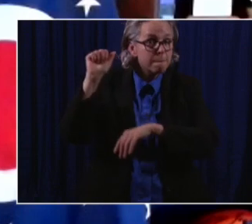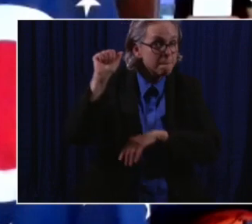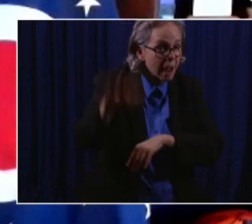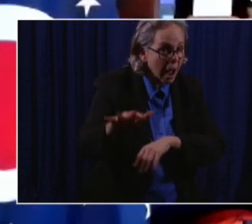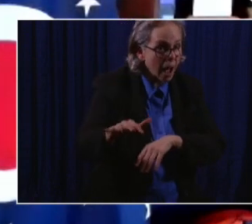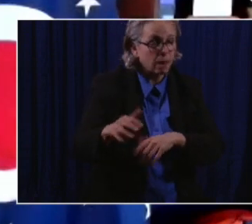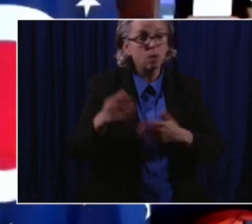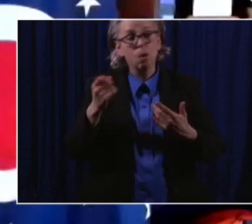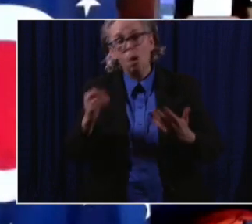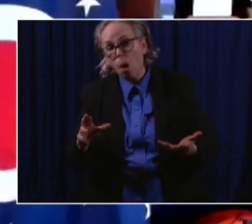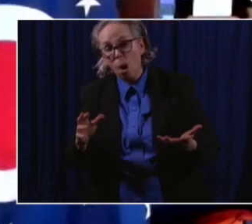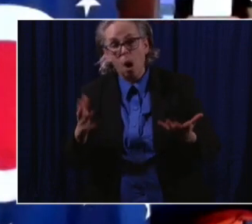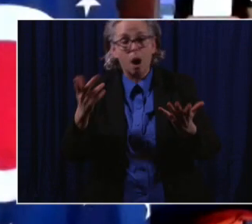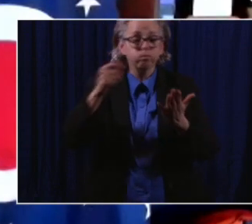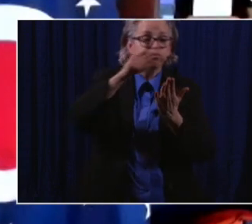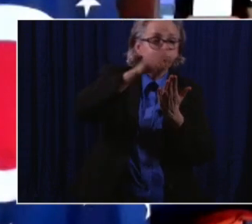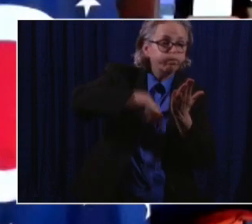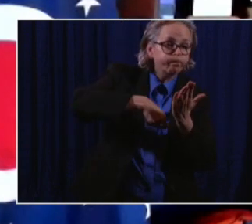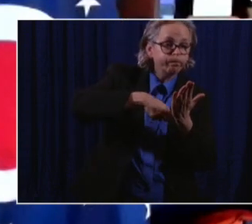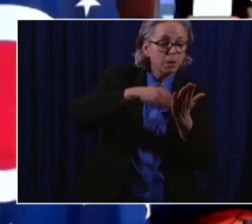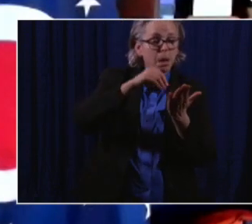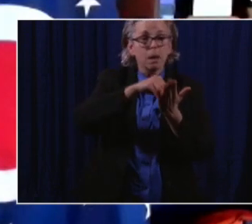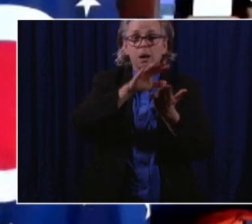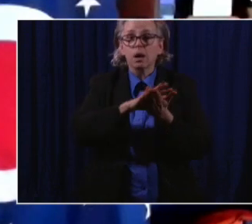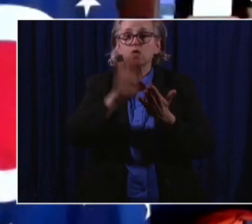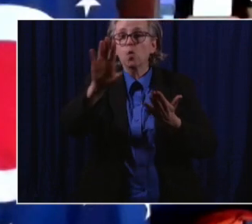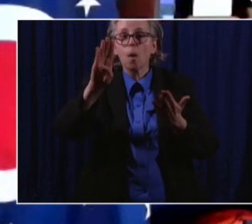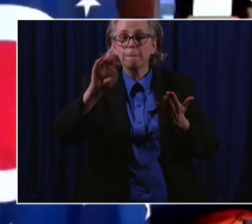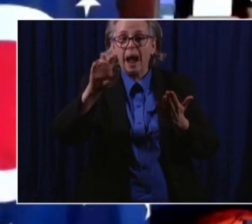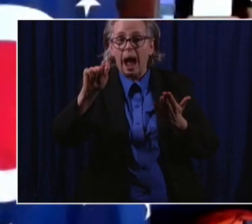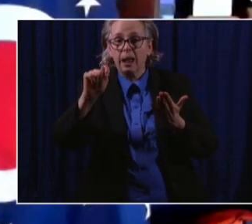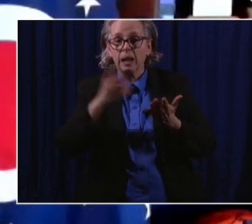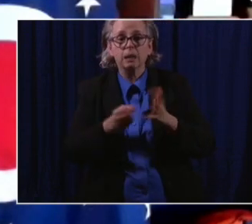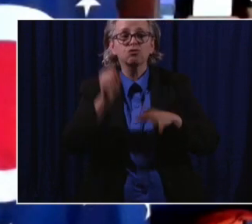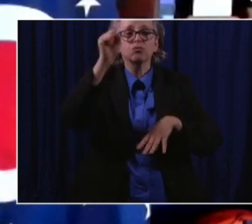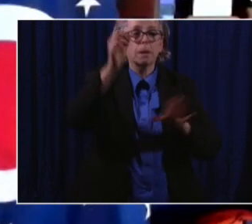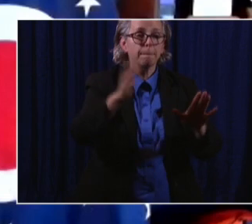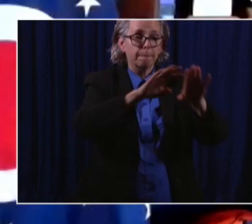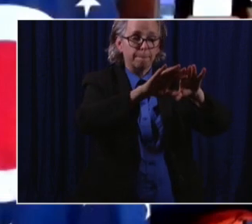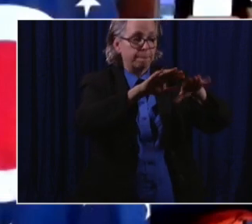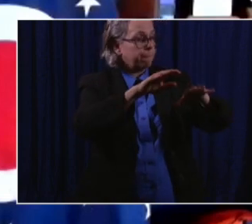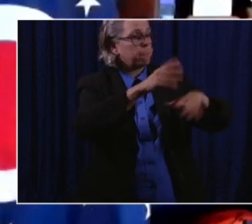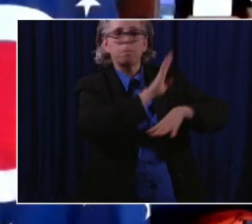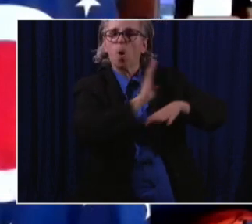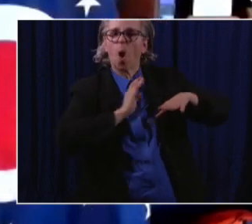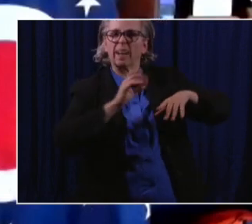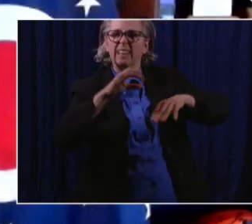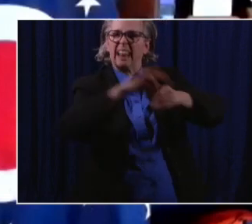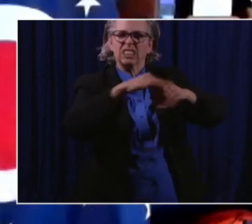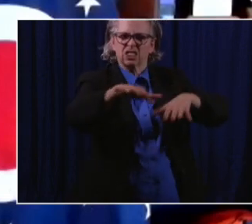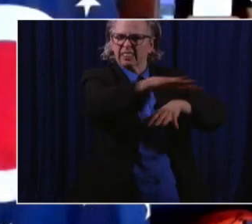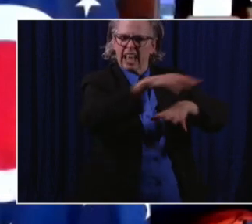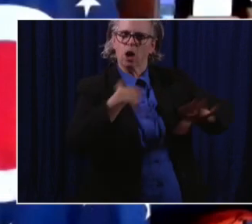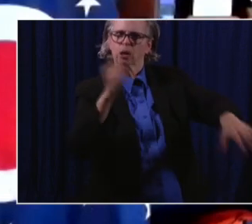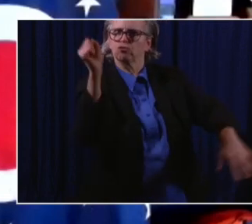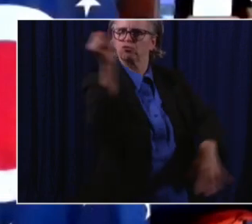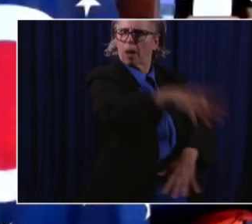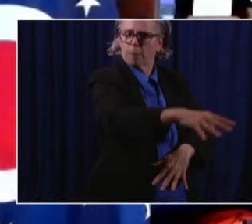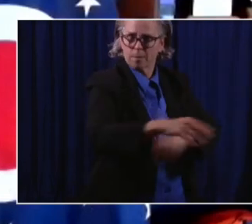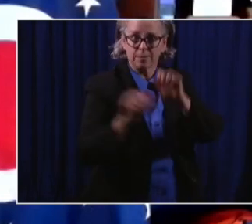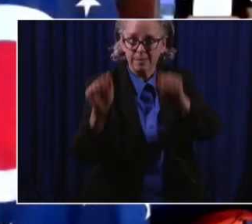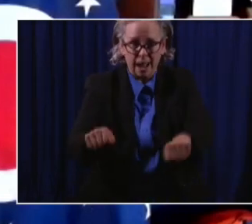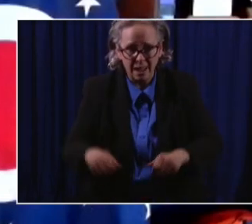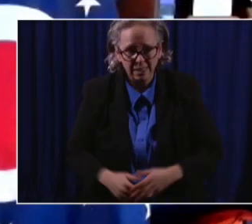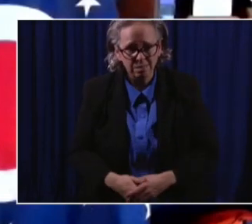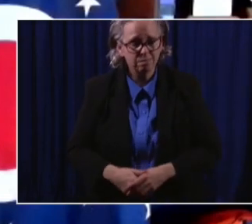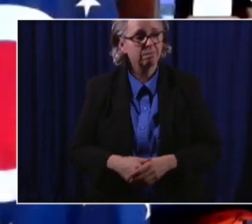at the drop box at that local Board of Elections. So that same place that you would be standing in line, you can just request your absentee ballot,